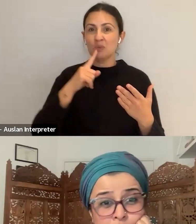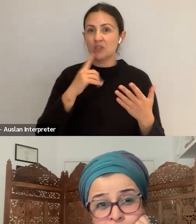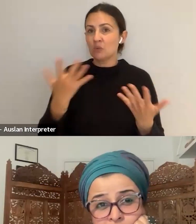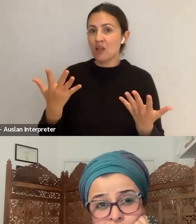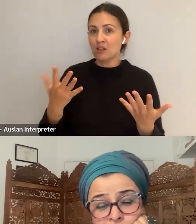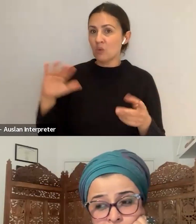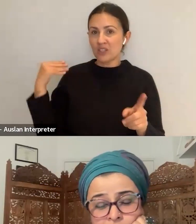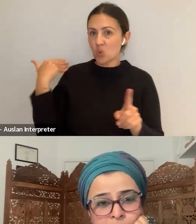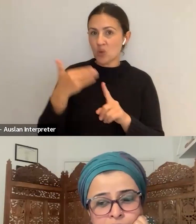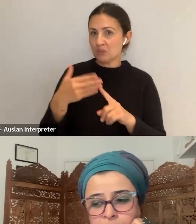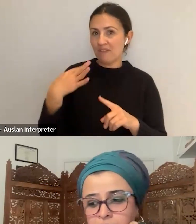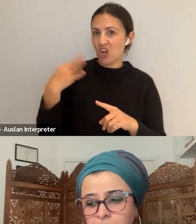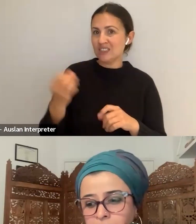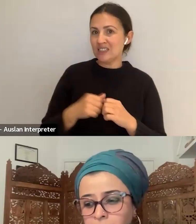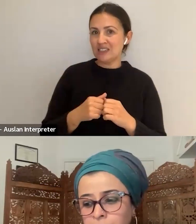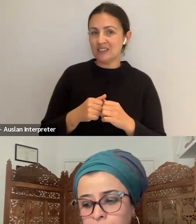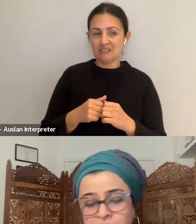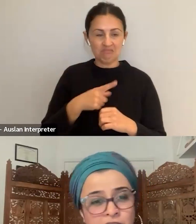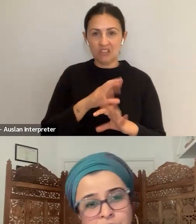not remunerating that kind of